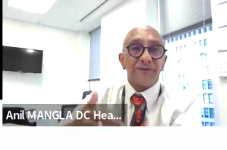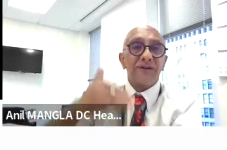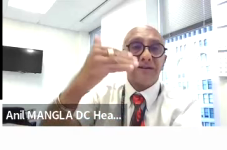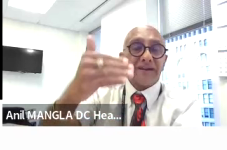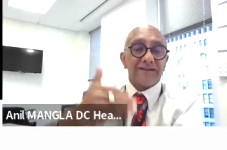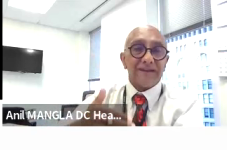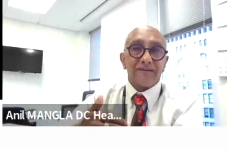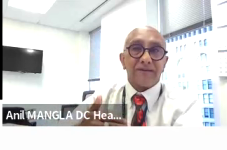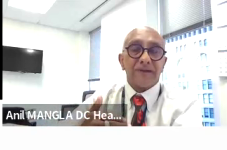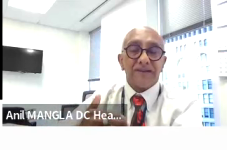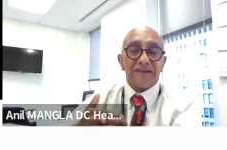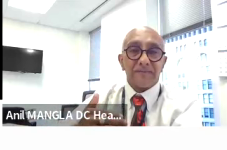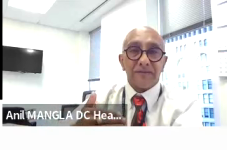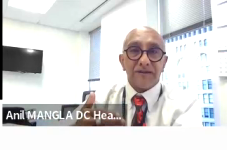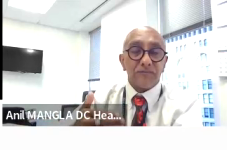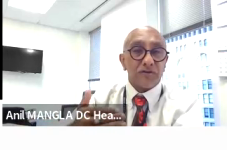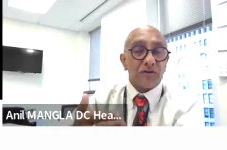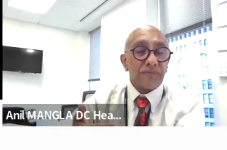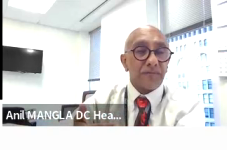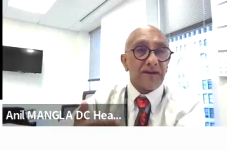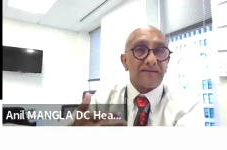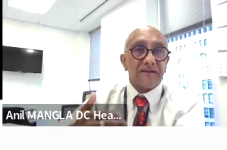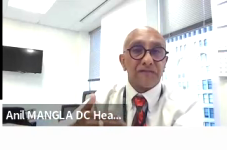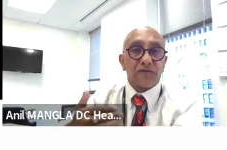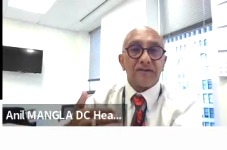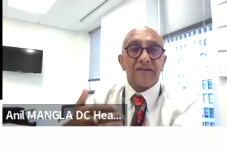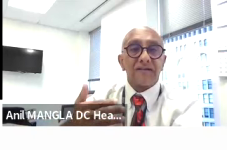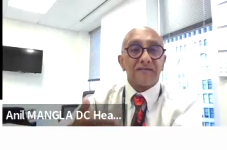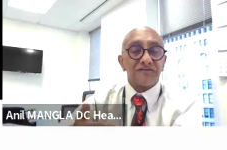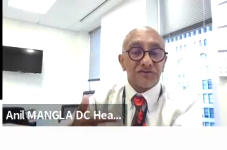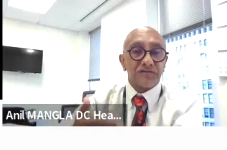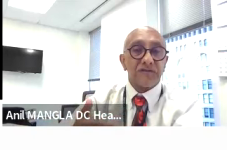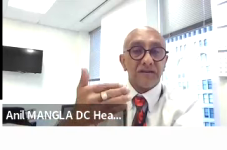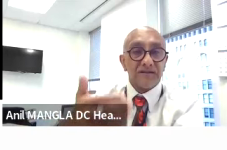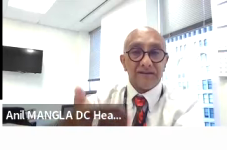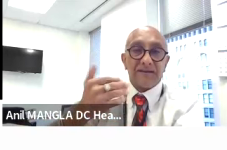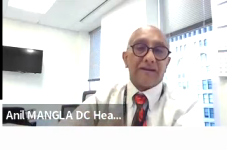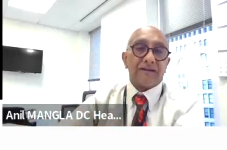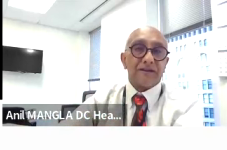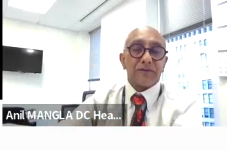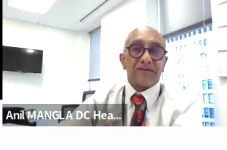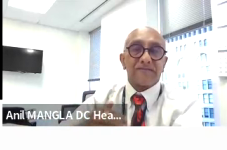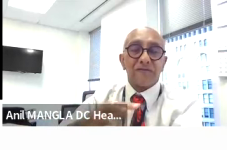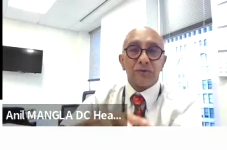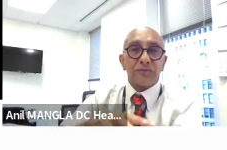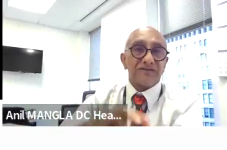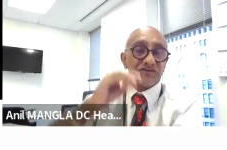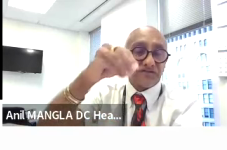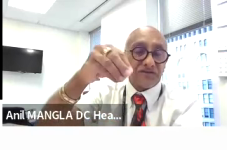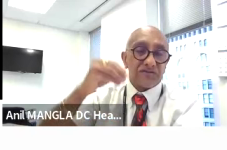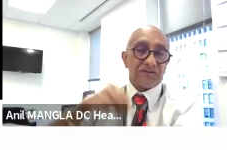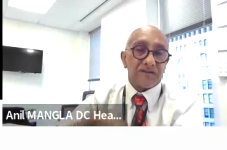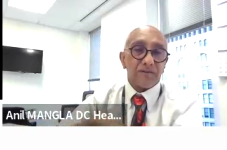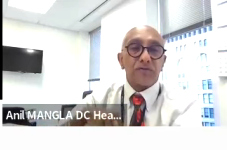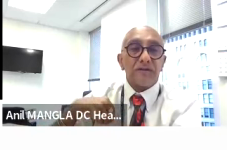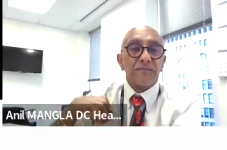leave flu, and again, many that may be immunocompromised, have chronic health issues, this flu may